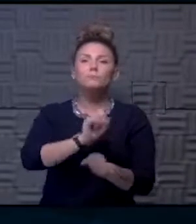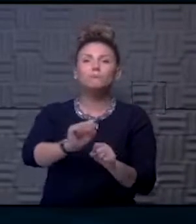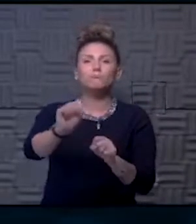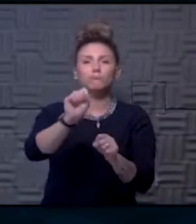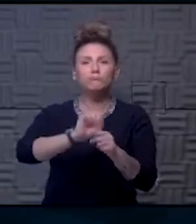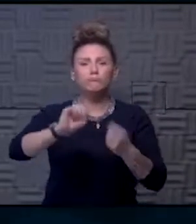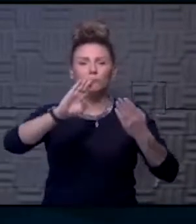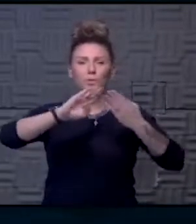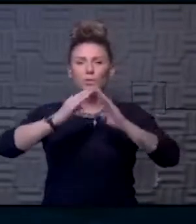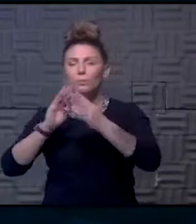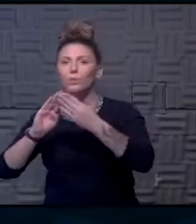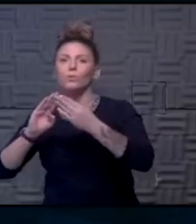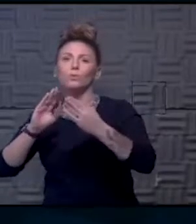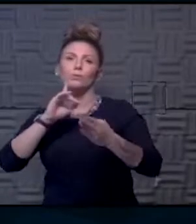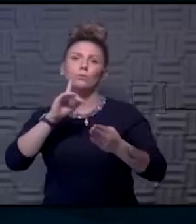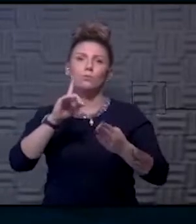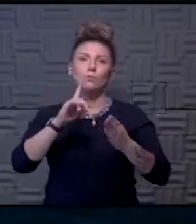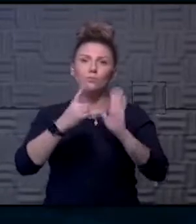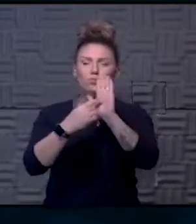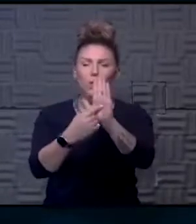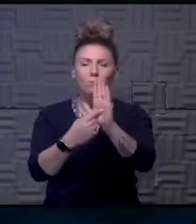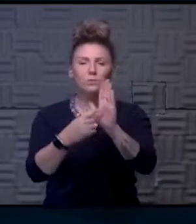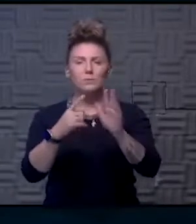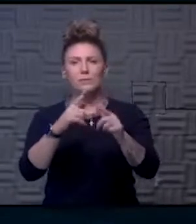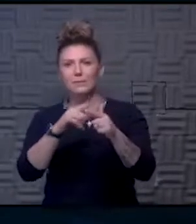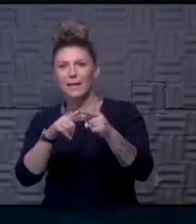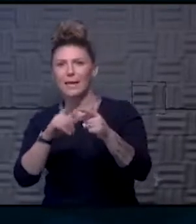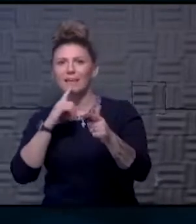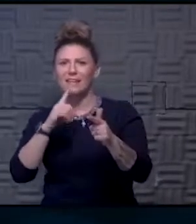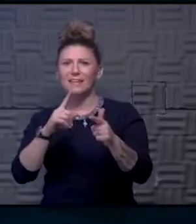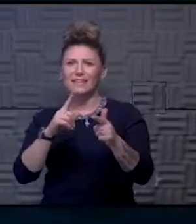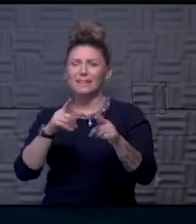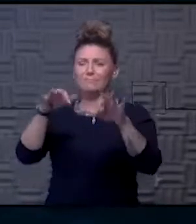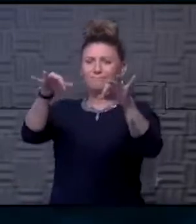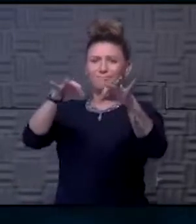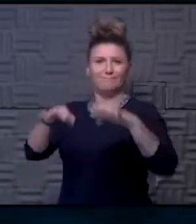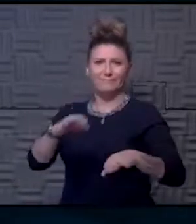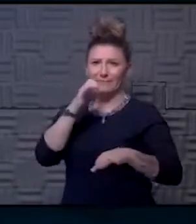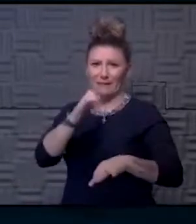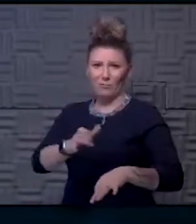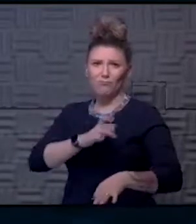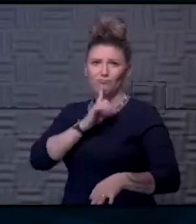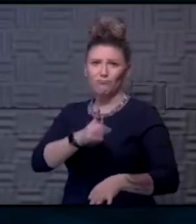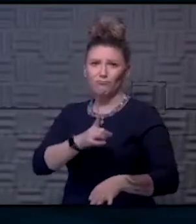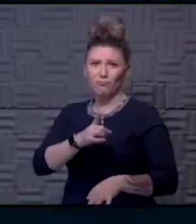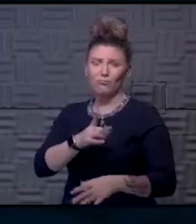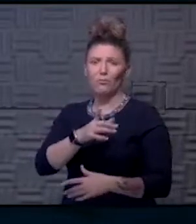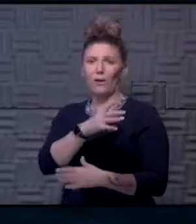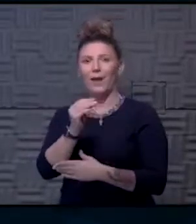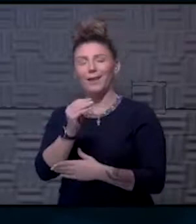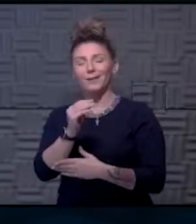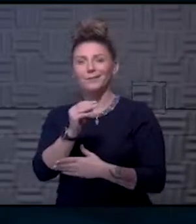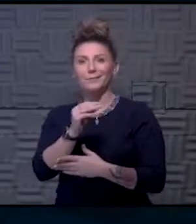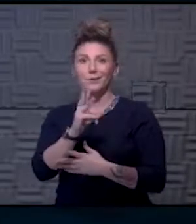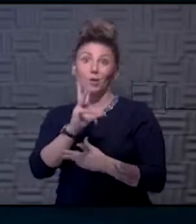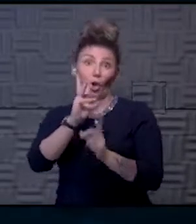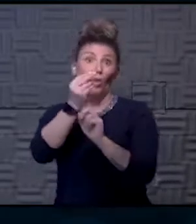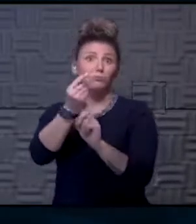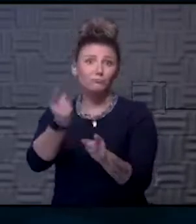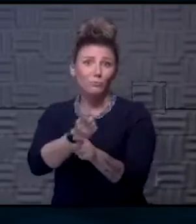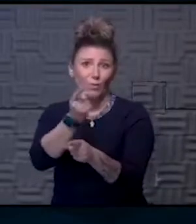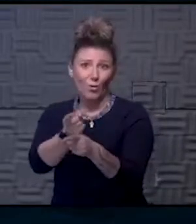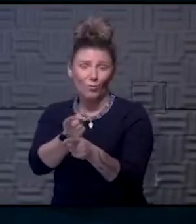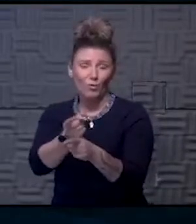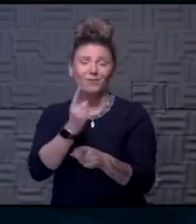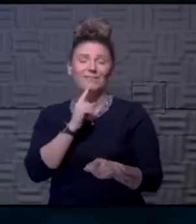community stakeholders to combat those in a culturally appropriate way. So this is what we're seeing on screen is an example of